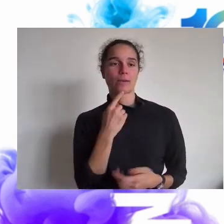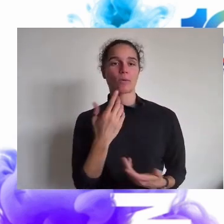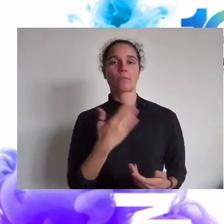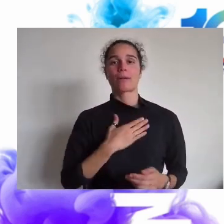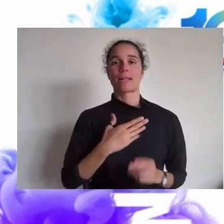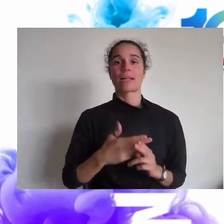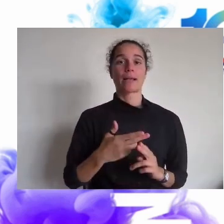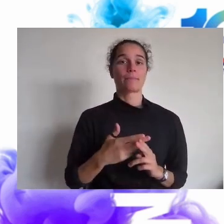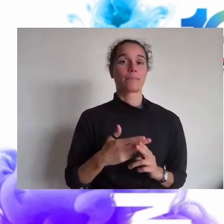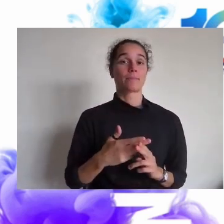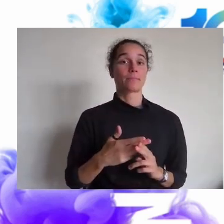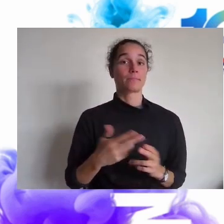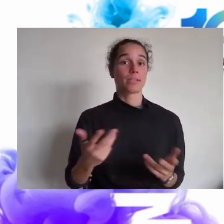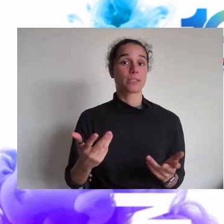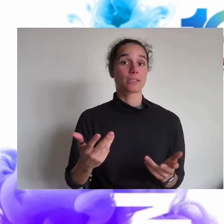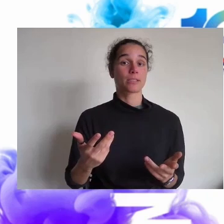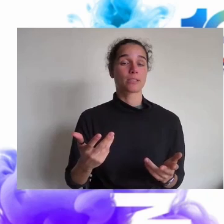is